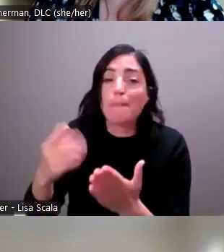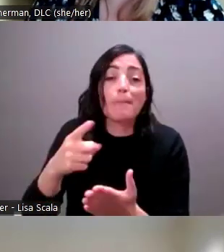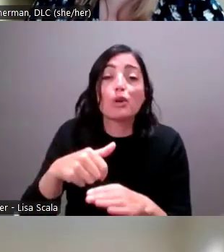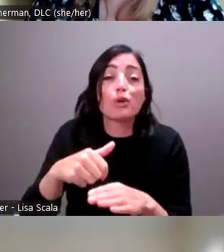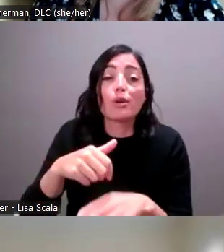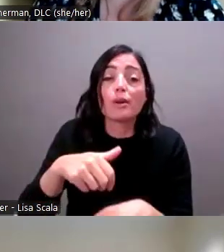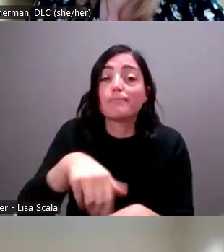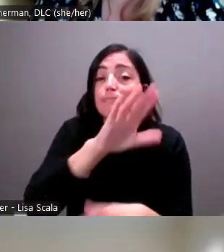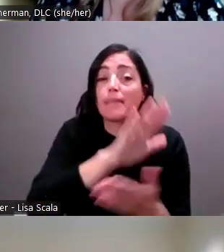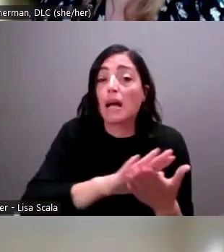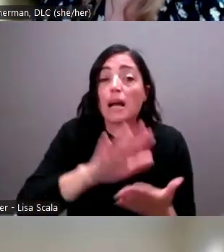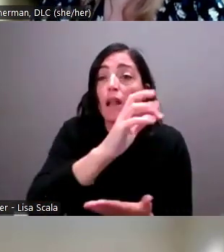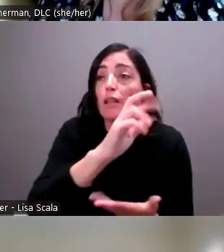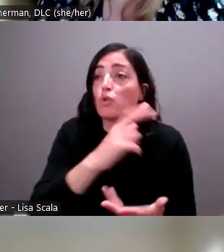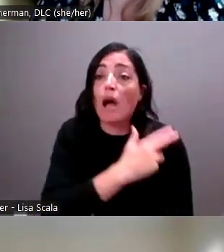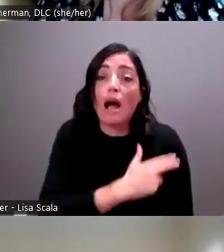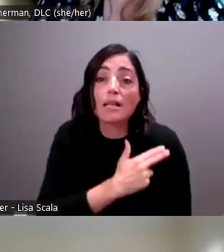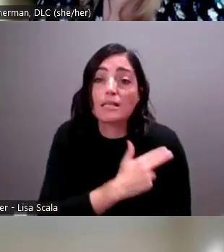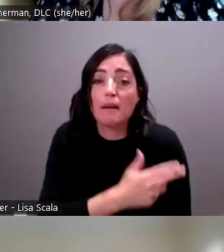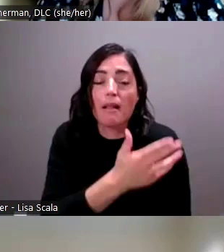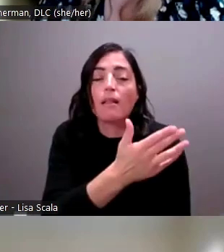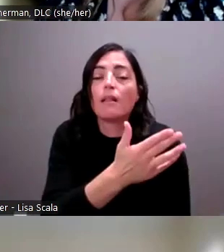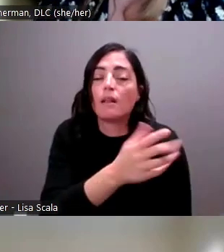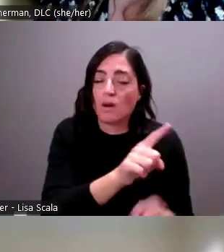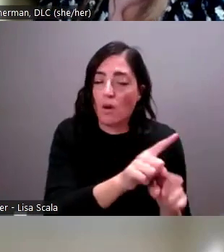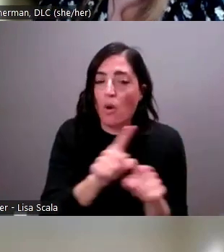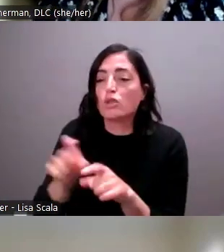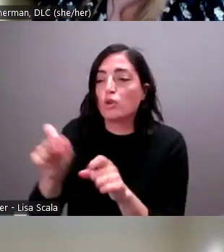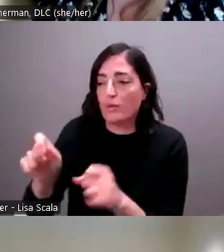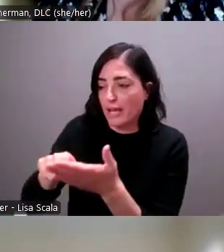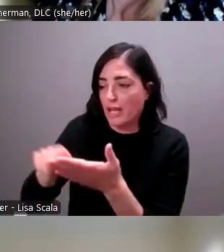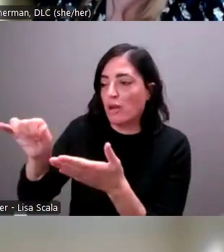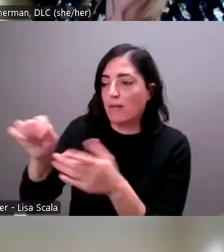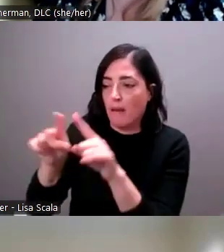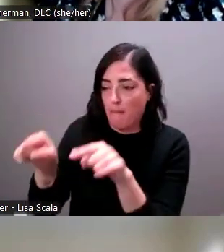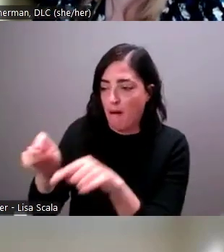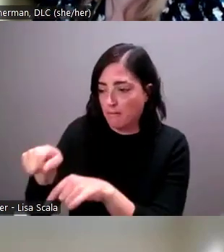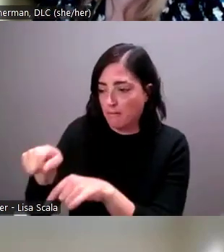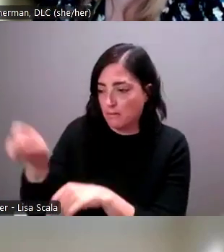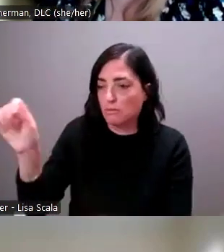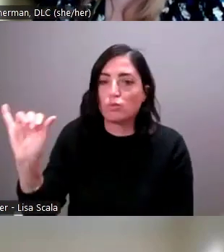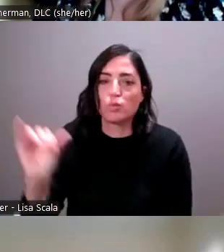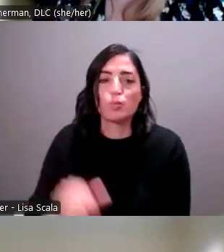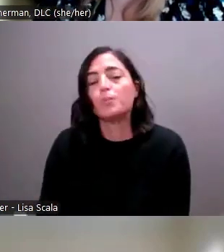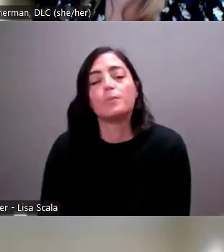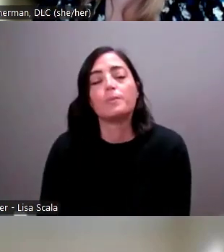or in the hospital, they could also mark that box.